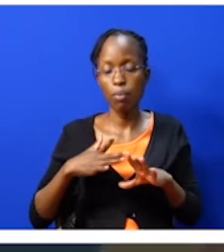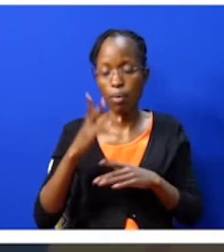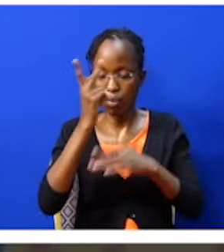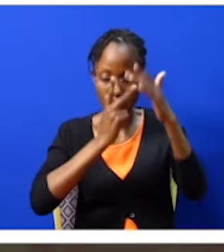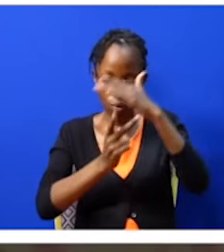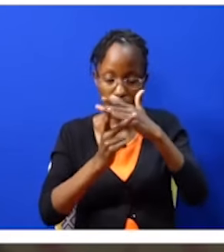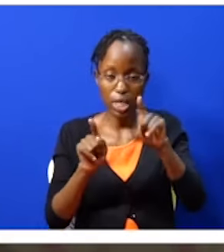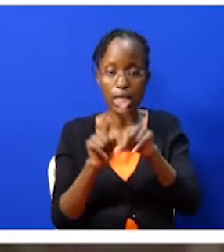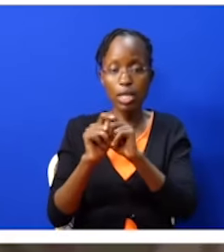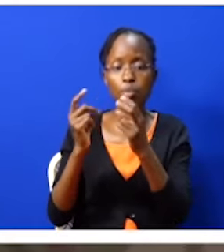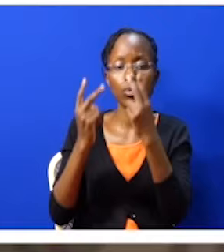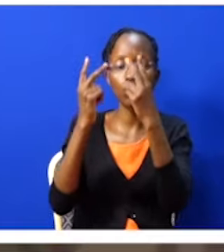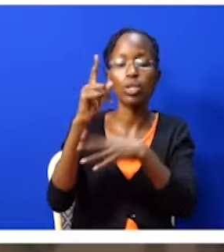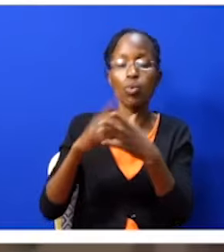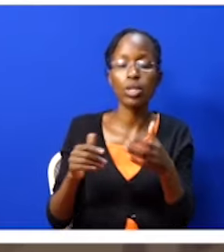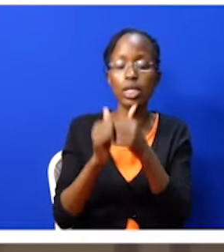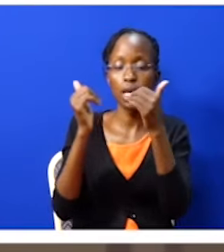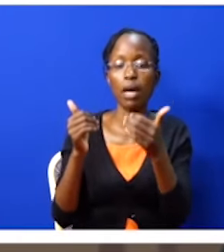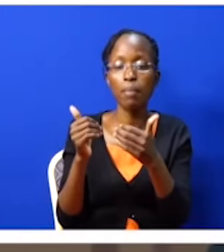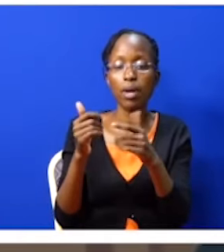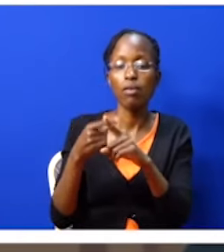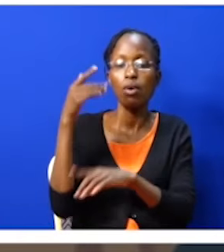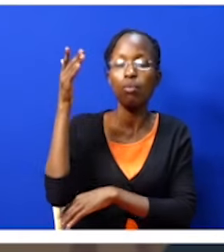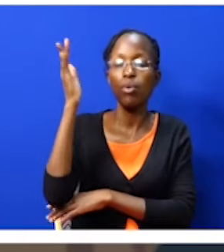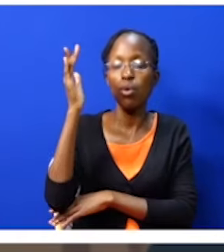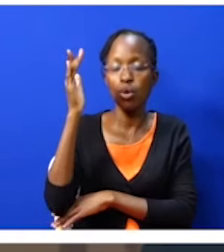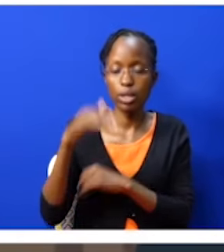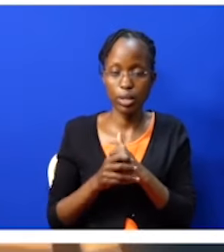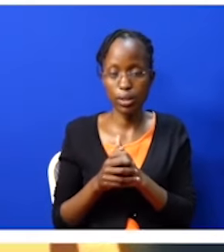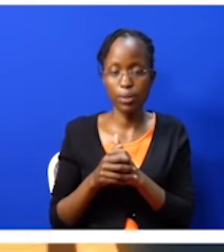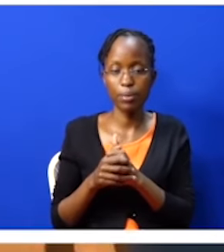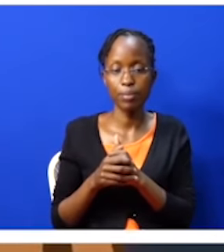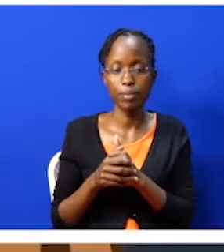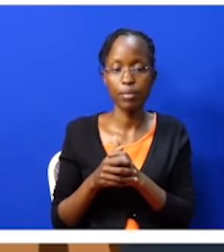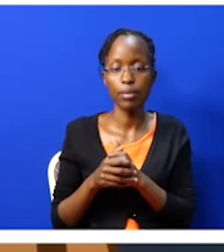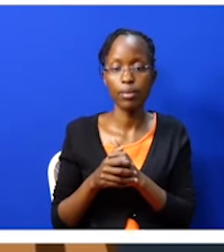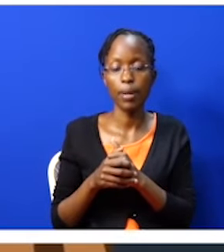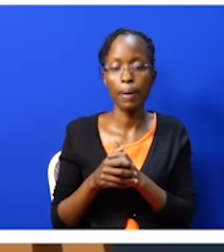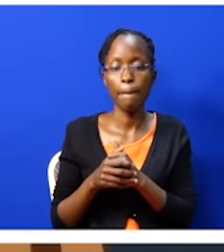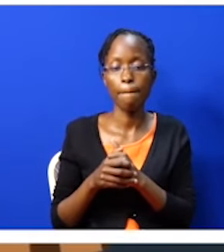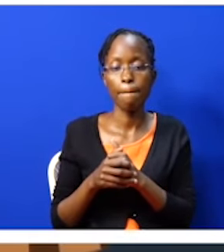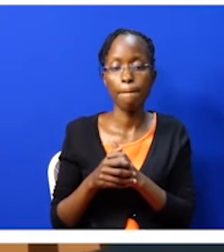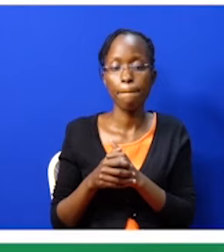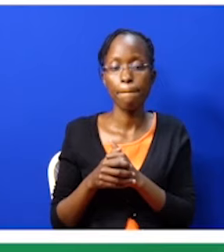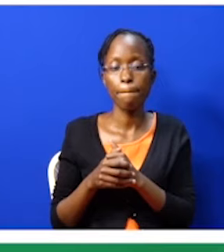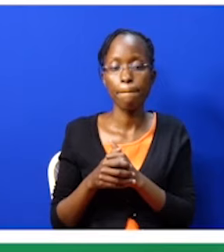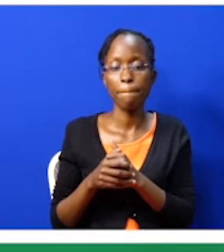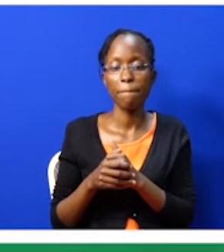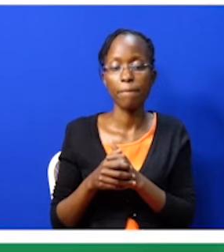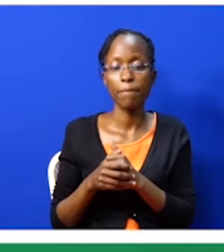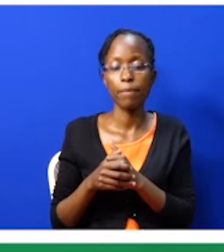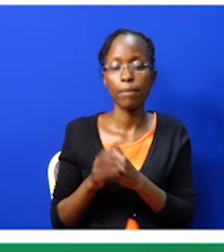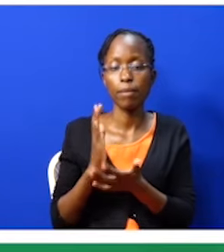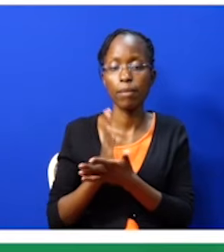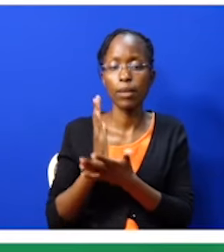They're able to see what's happening in history from God's point of view. That's exactly right. And here's the problem as the prophets saw it. While God's